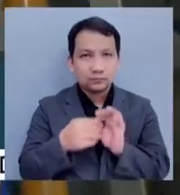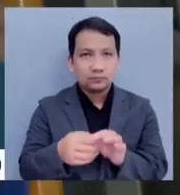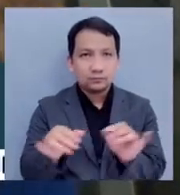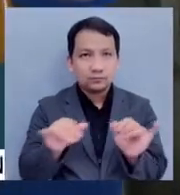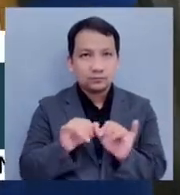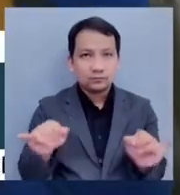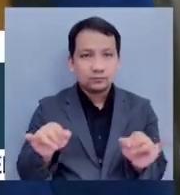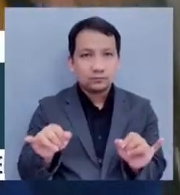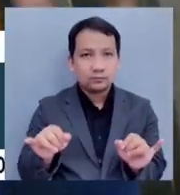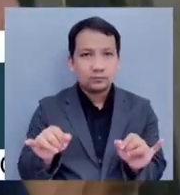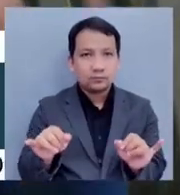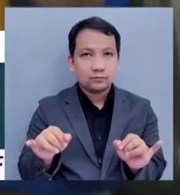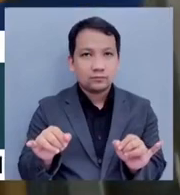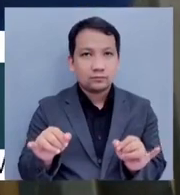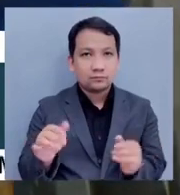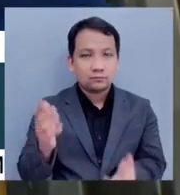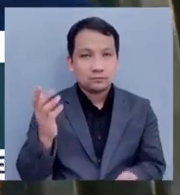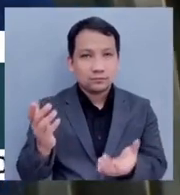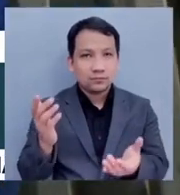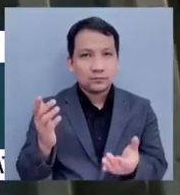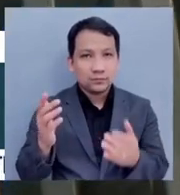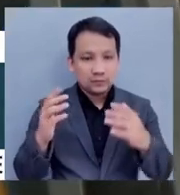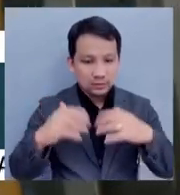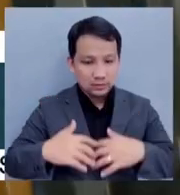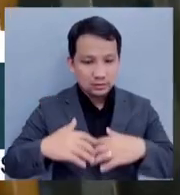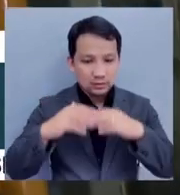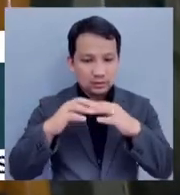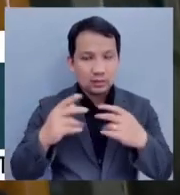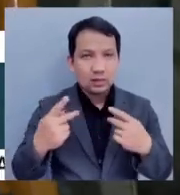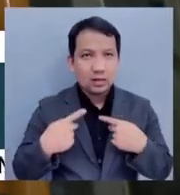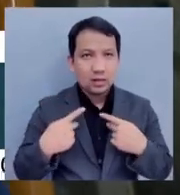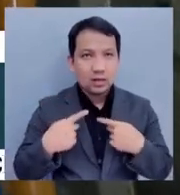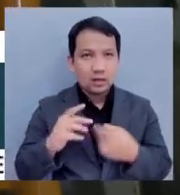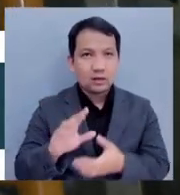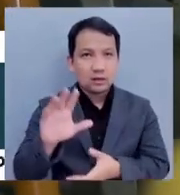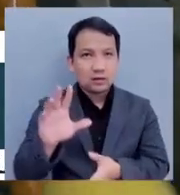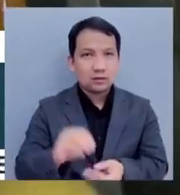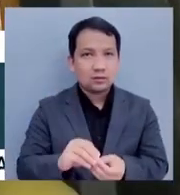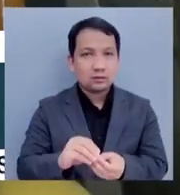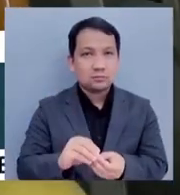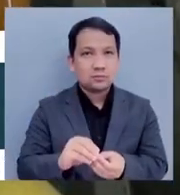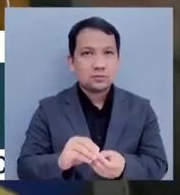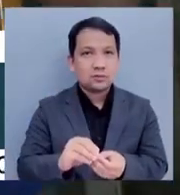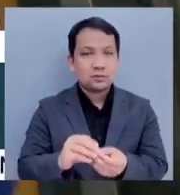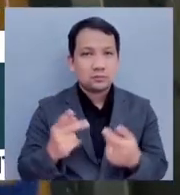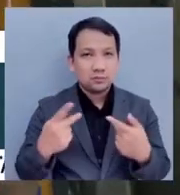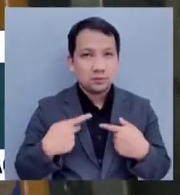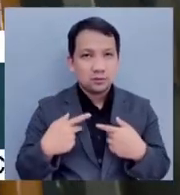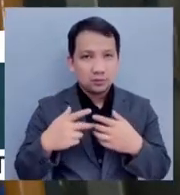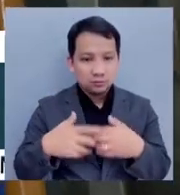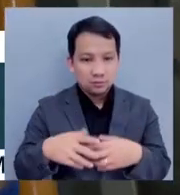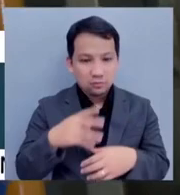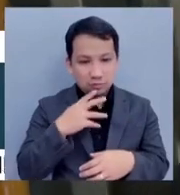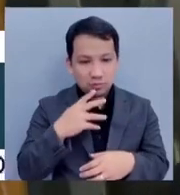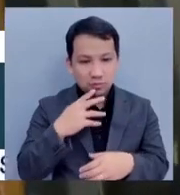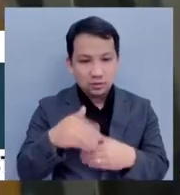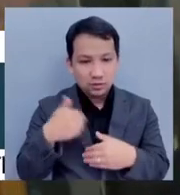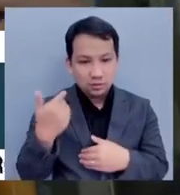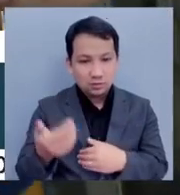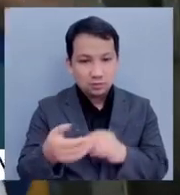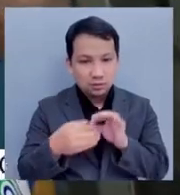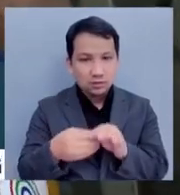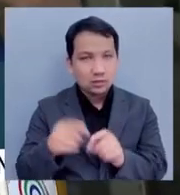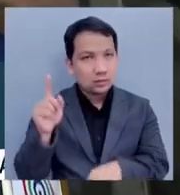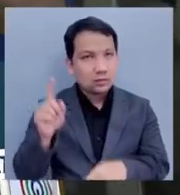Japan. It is elevated. There is even a simulation exercise where water